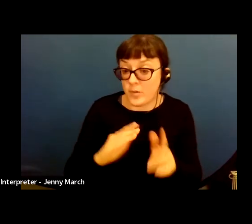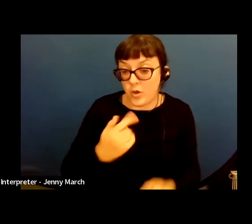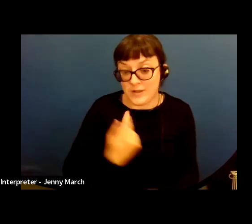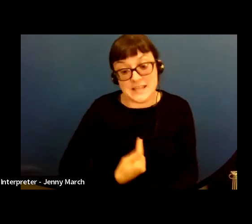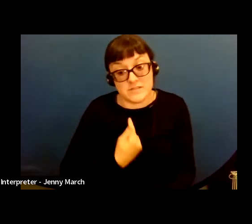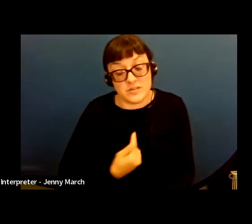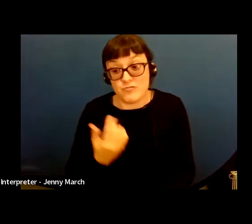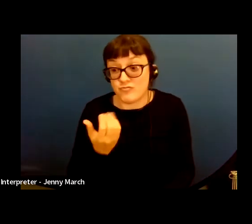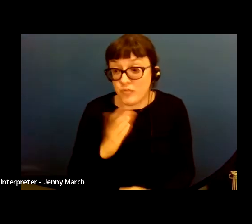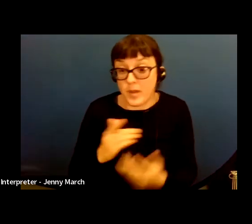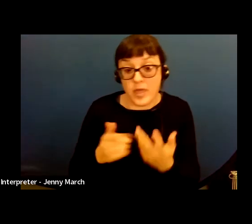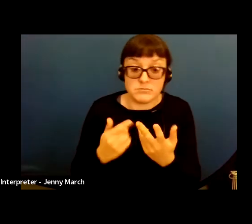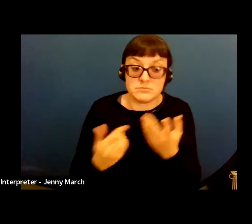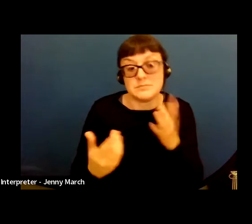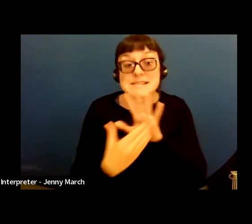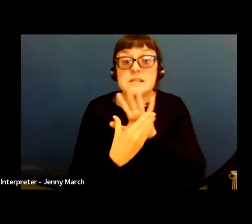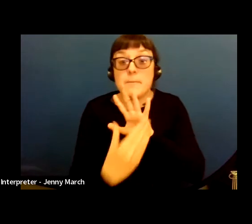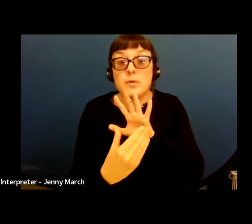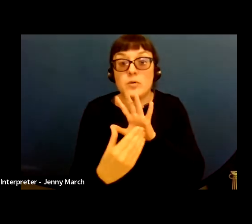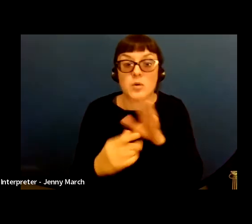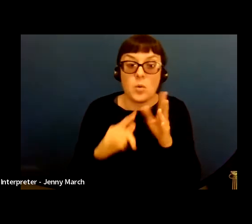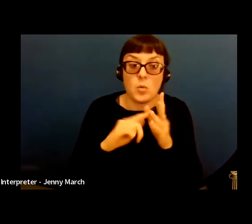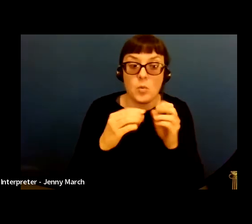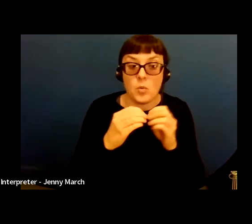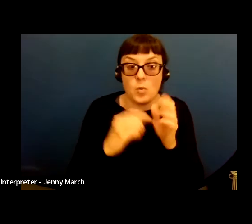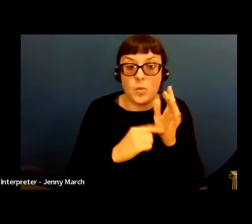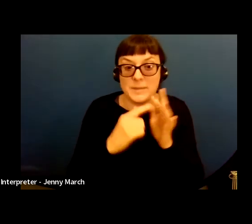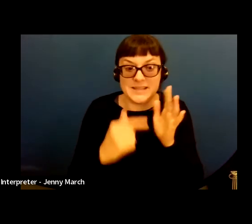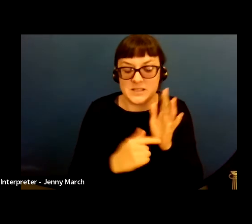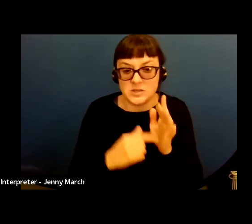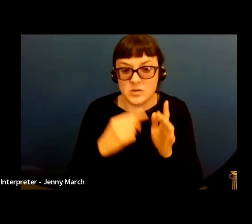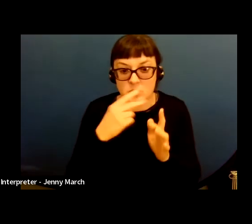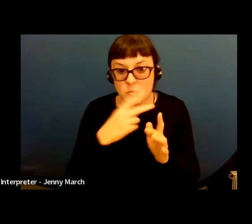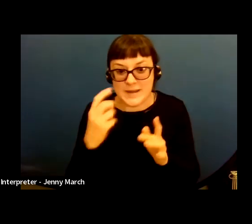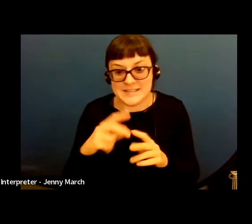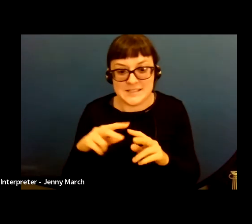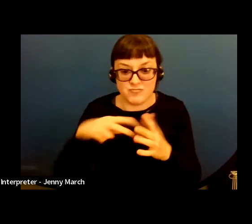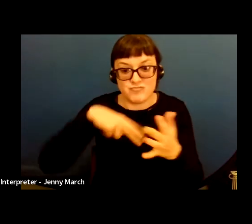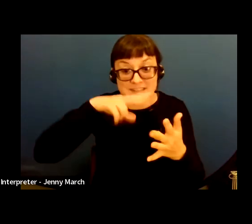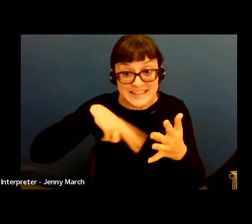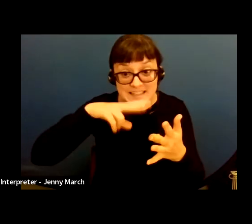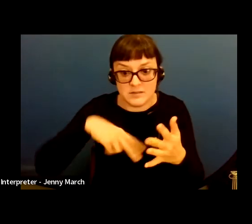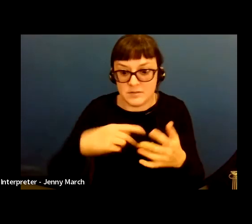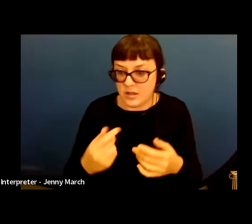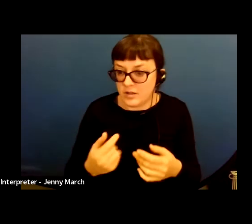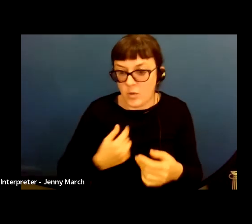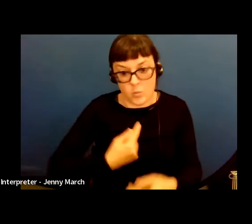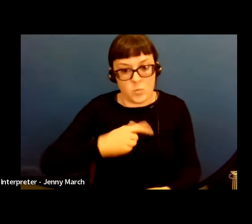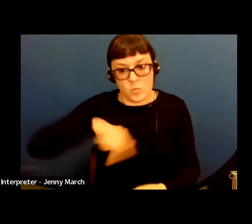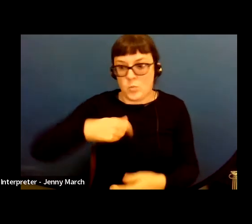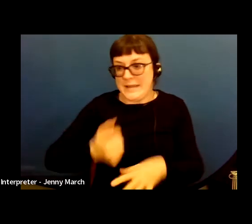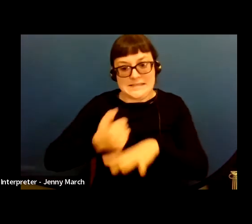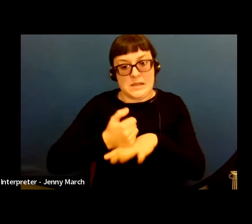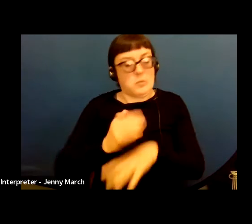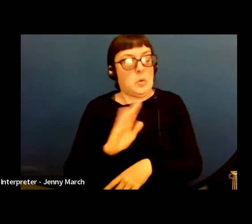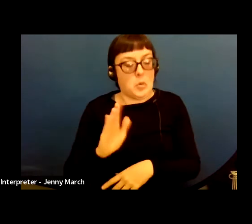others. So if you think, for example, the Orbit 20 reader, which has nothing to do with GDI Hub, but was brought together by a consortium where they